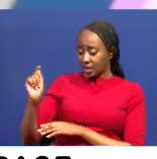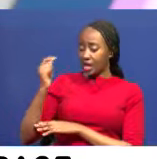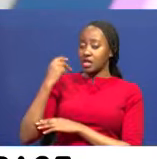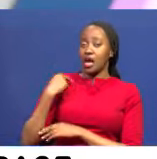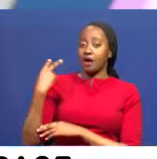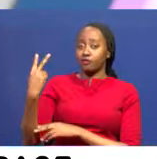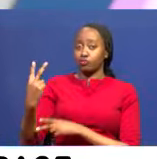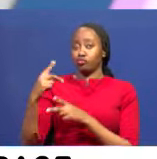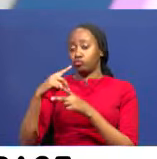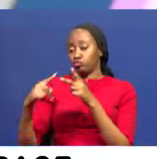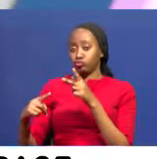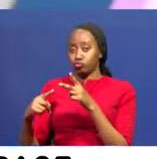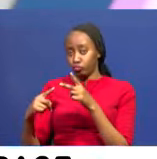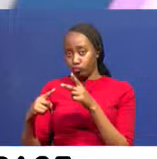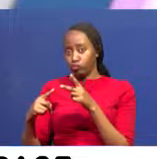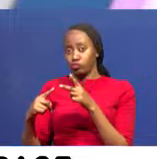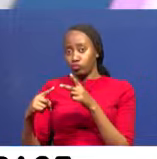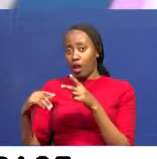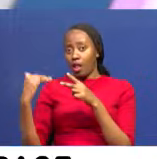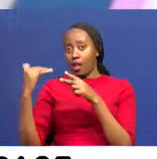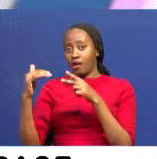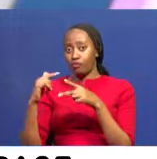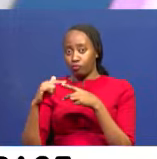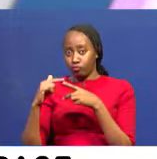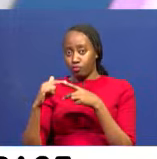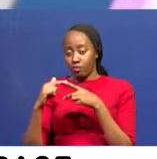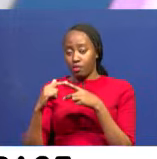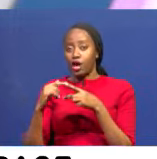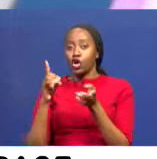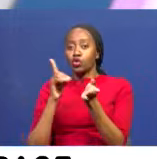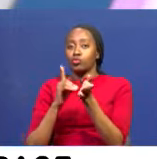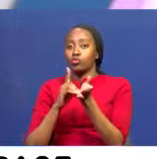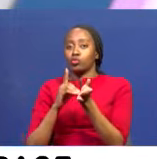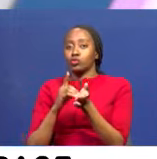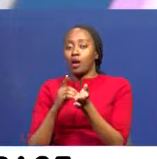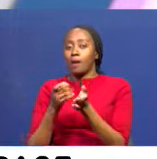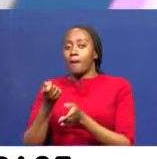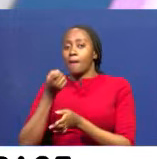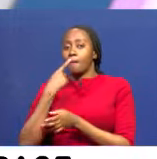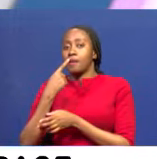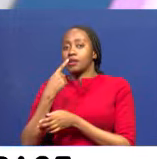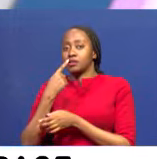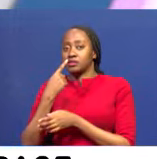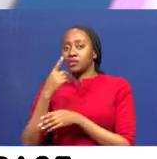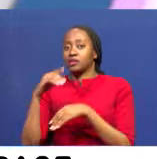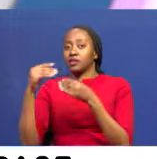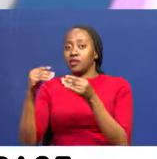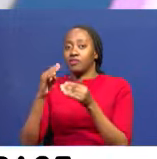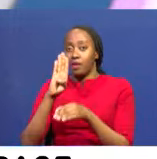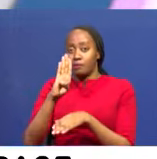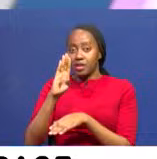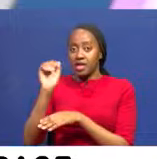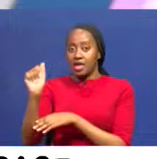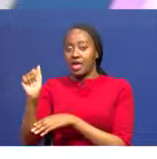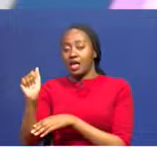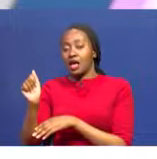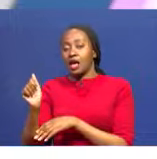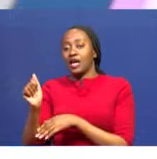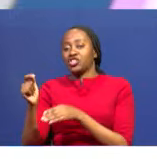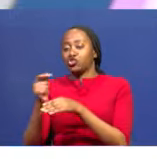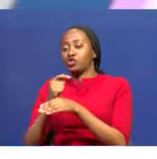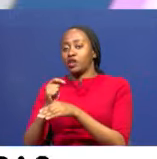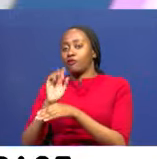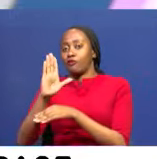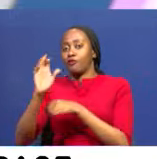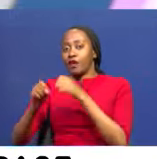in the pharmacy profession. So we have the pharmacist, who is a bachelor degrees holder in pharmacy. So they train for 5